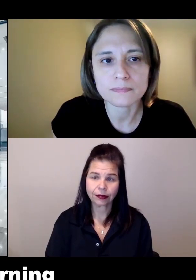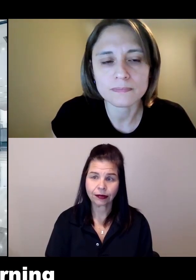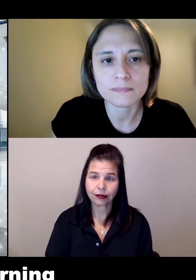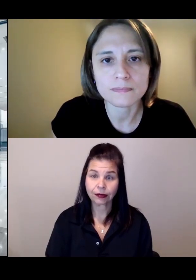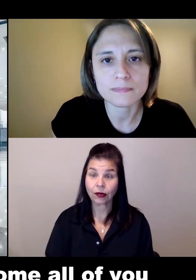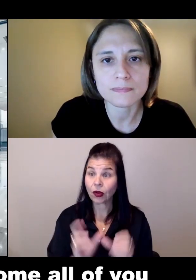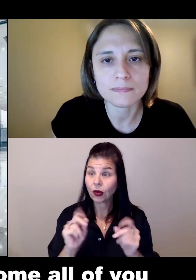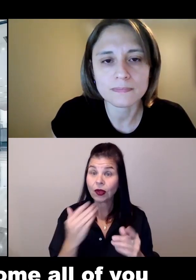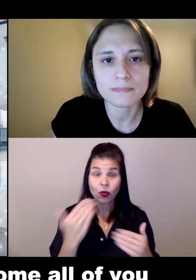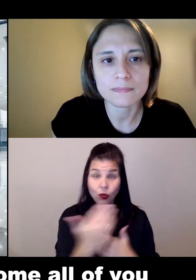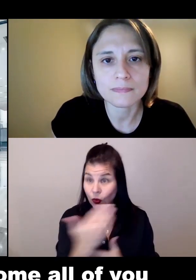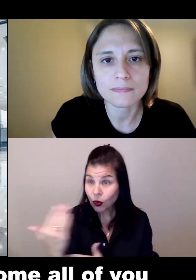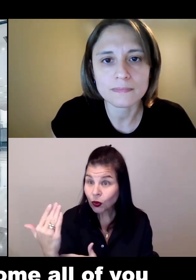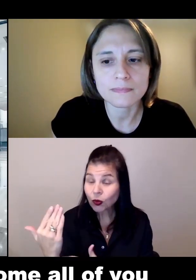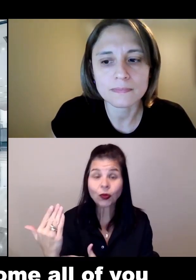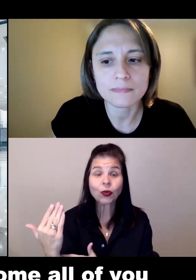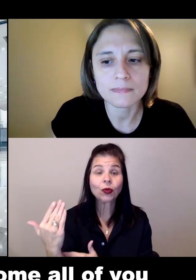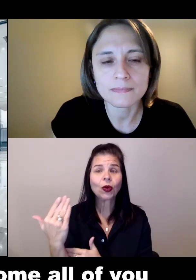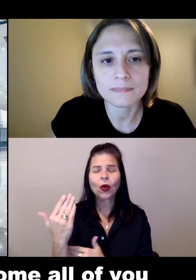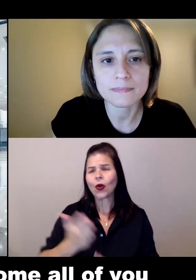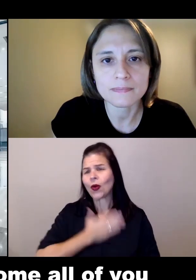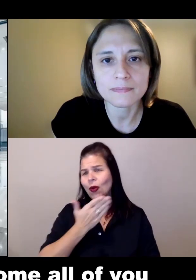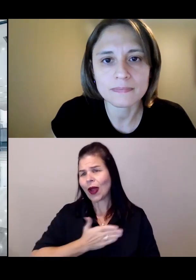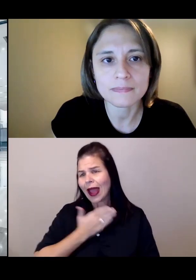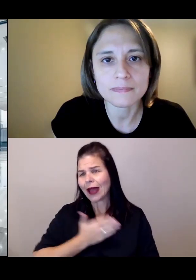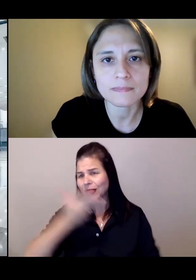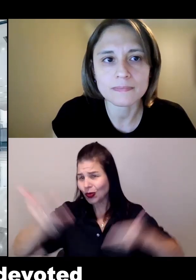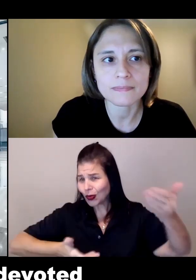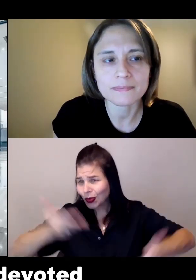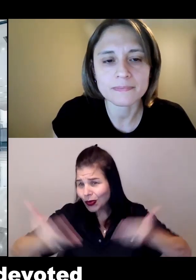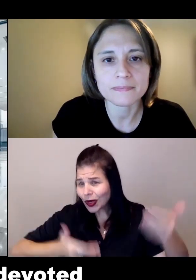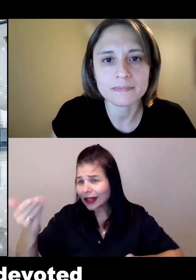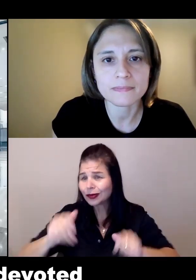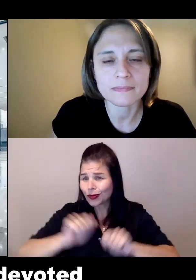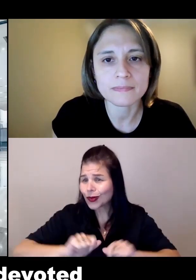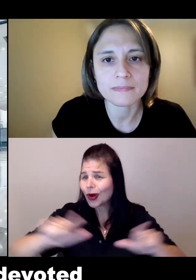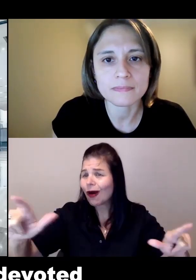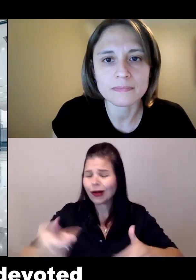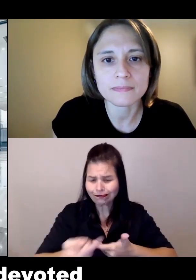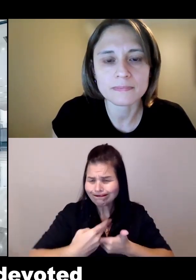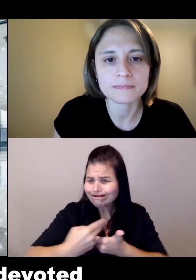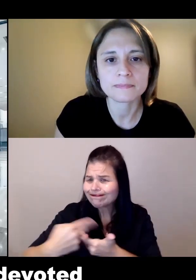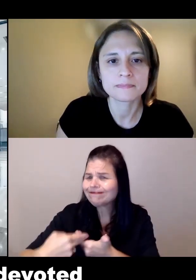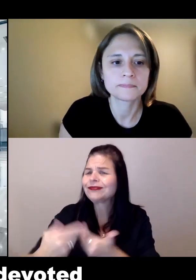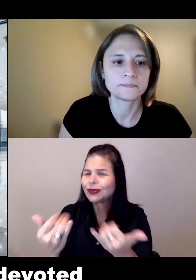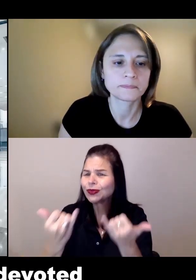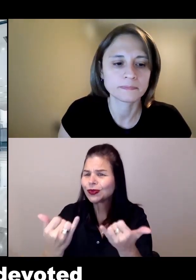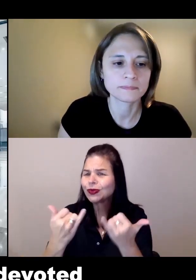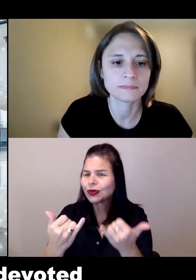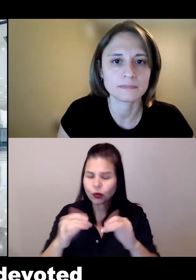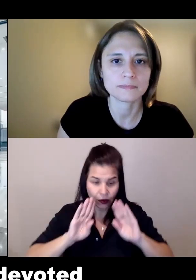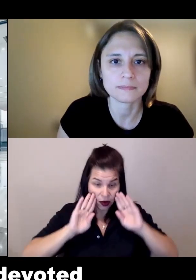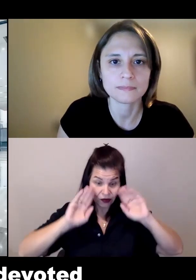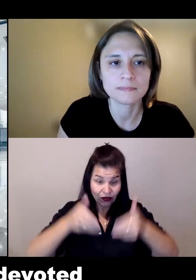All right, well, good morning, and we are very happy to welcome all of you to our webinar, which is devoted